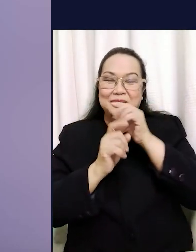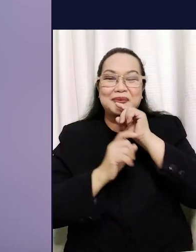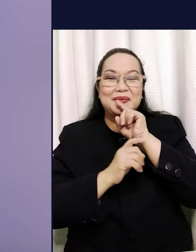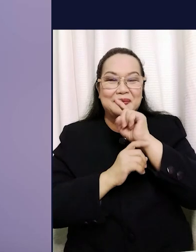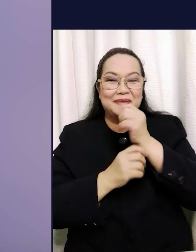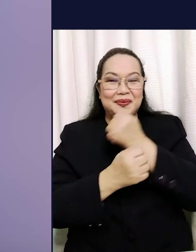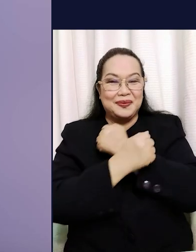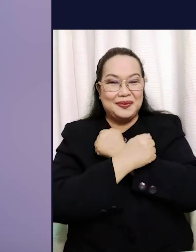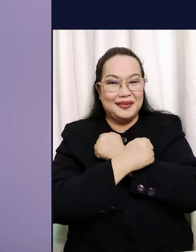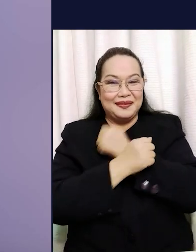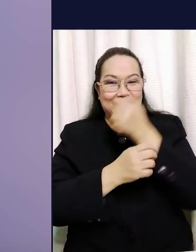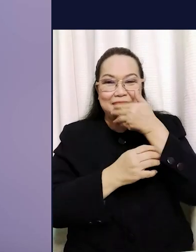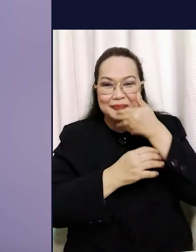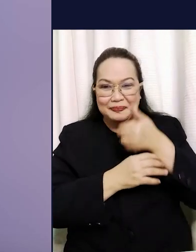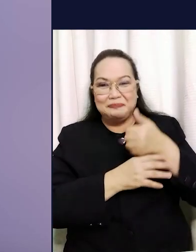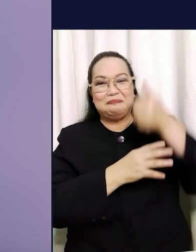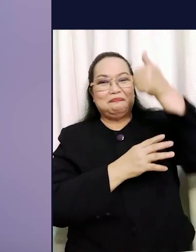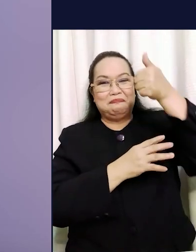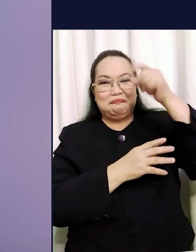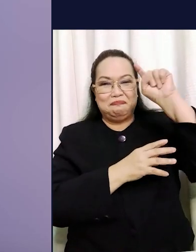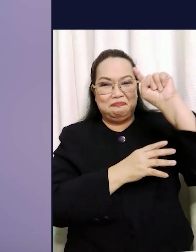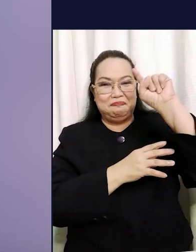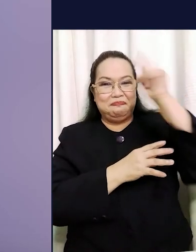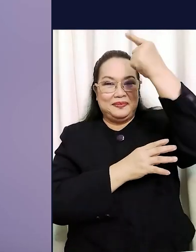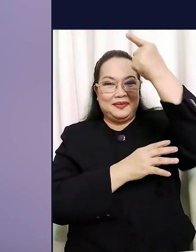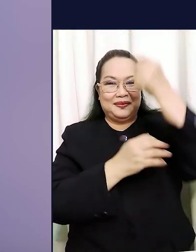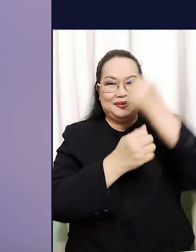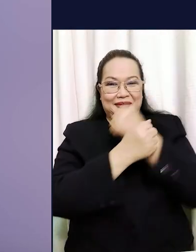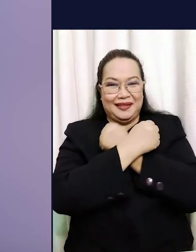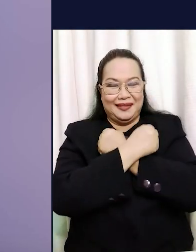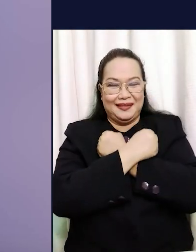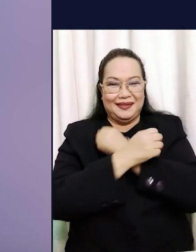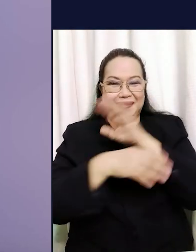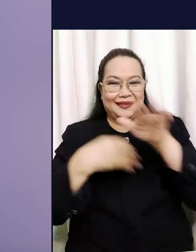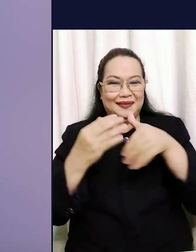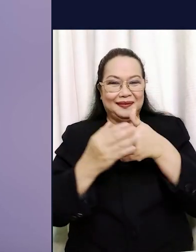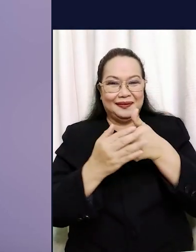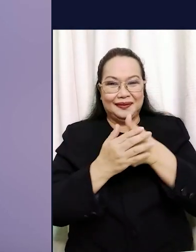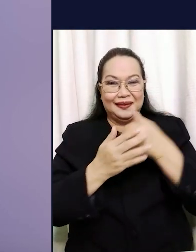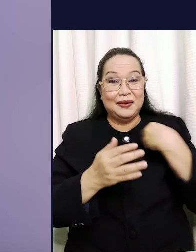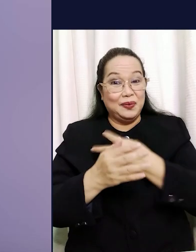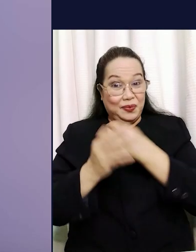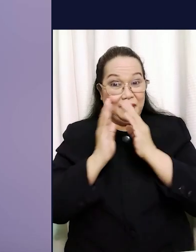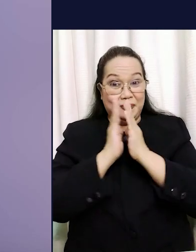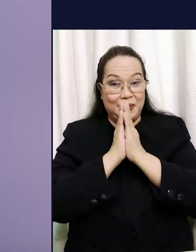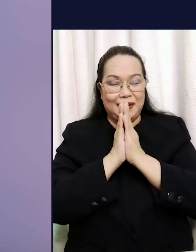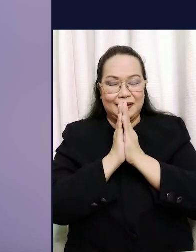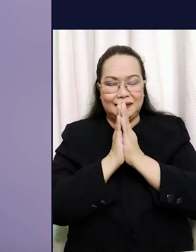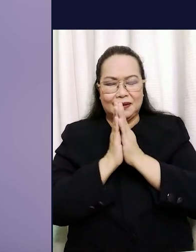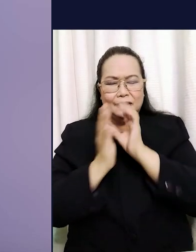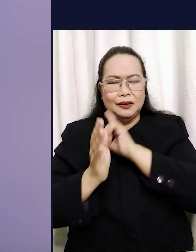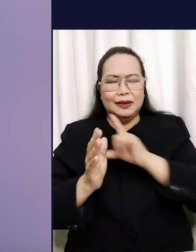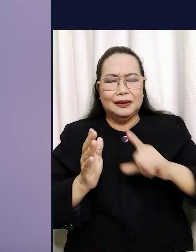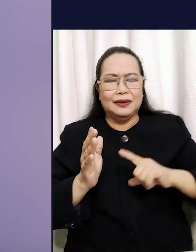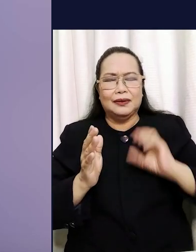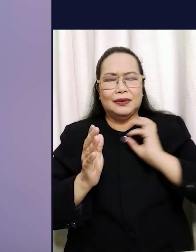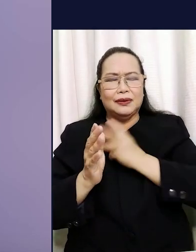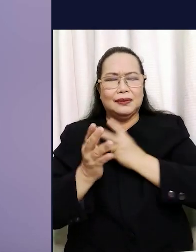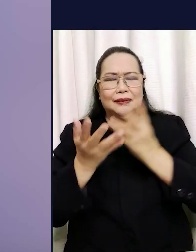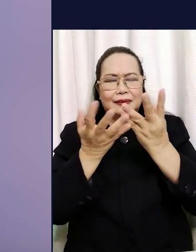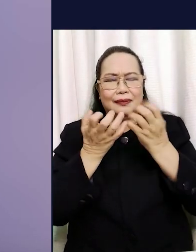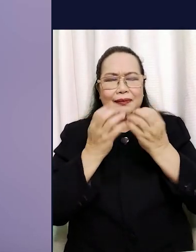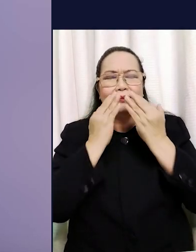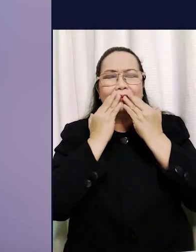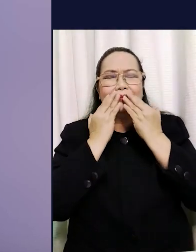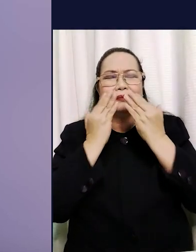lahat. Tayo po'y manalangin. Panginoon, nais po namin ipagpasalamat ang pagkakataon na aming mapag-aralan ang